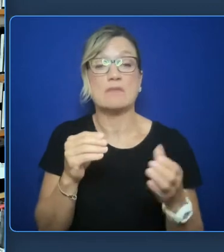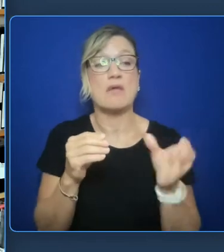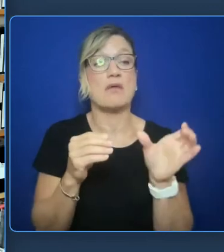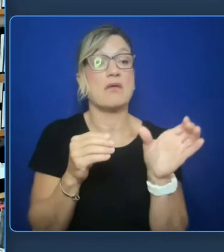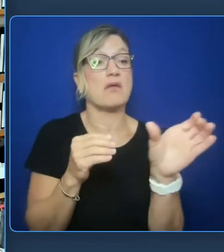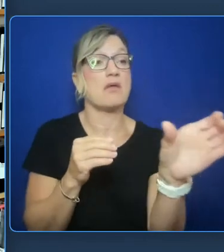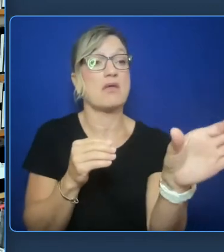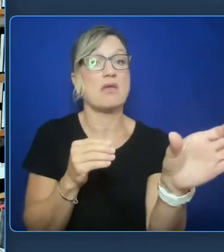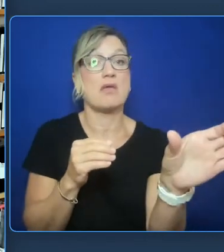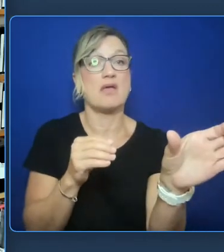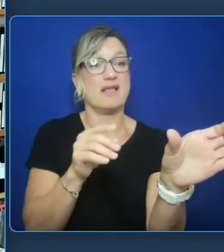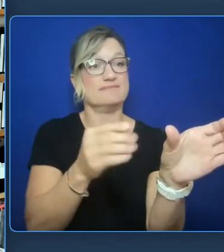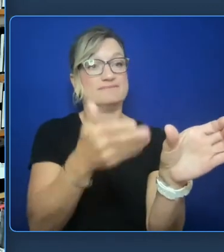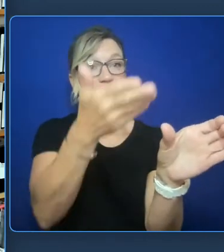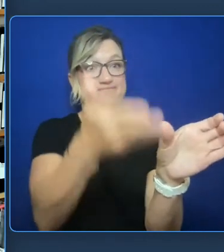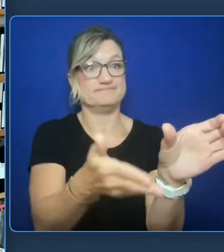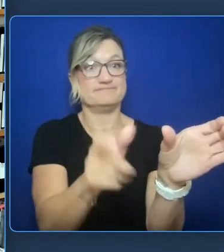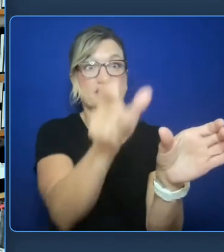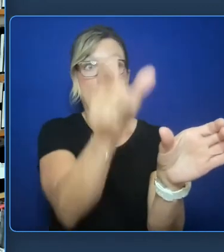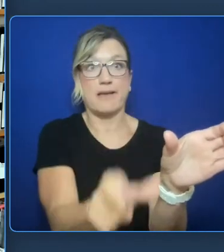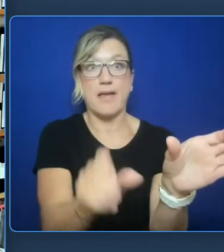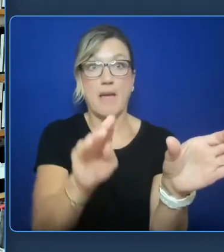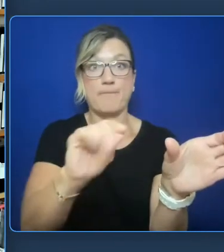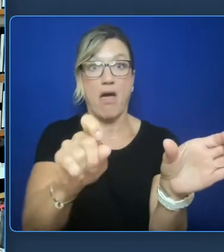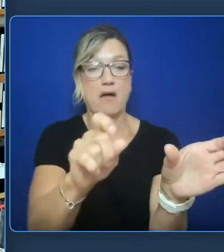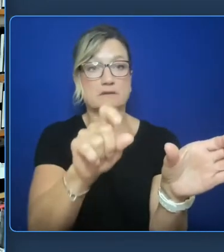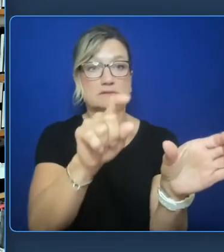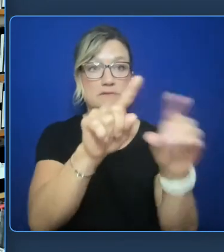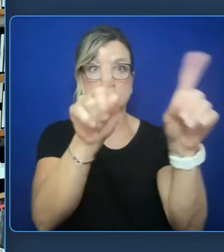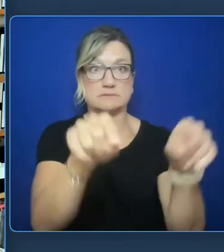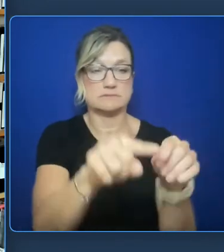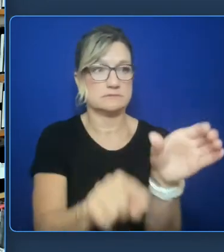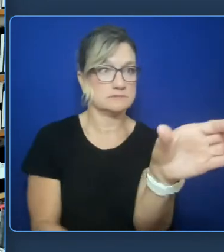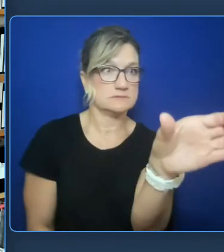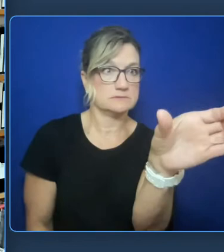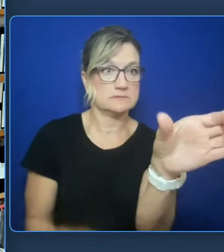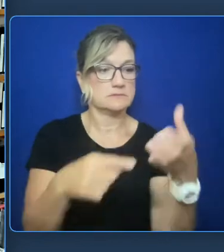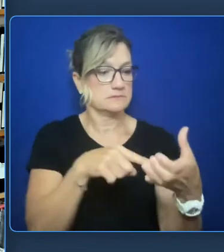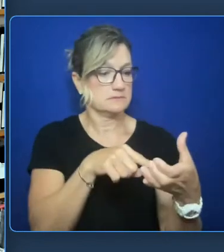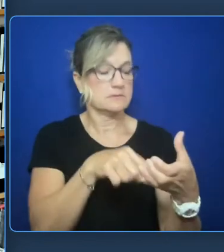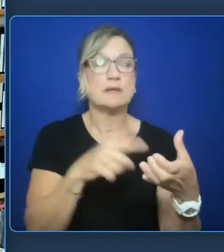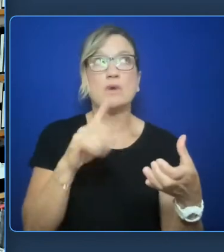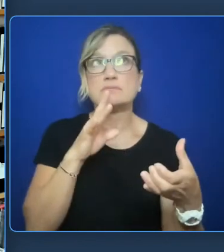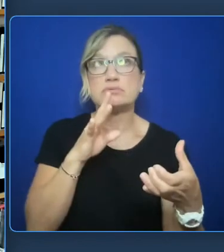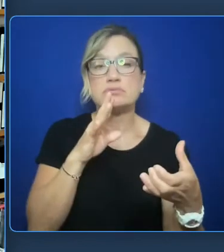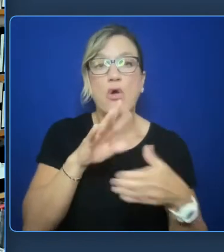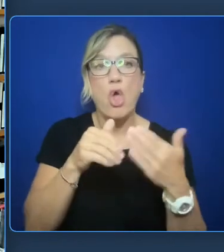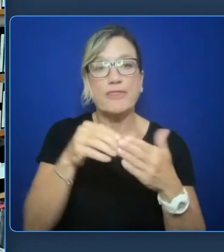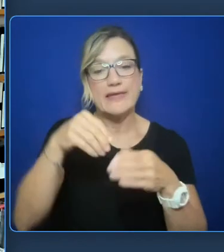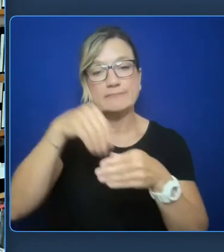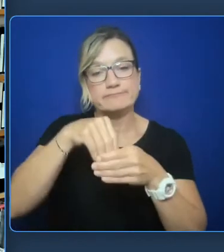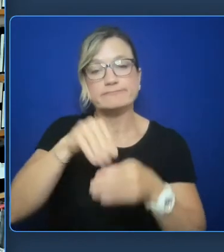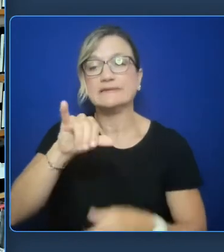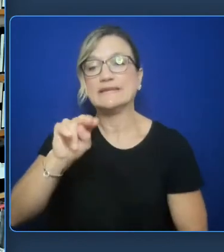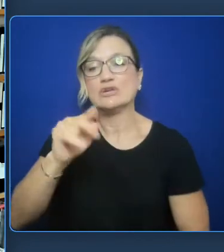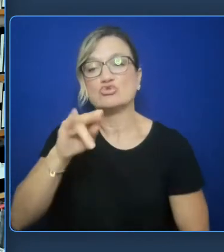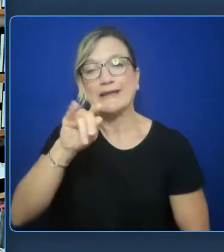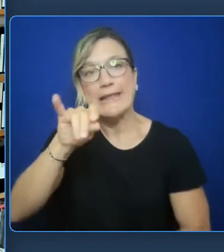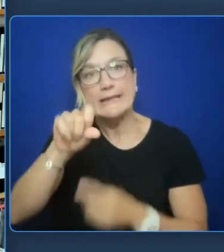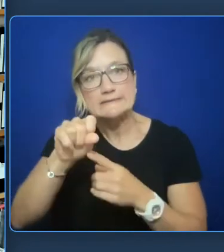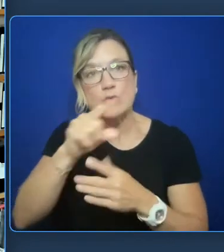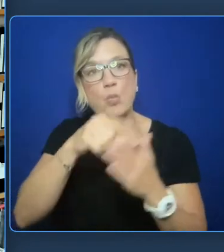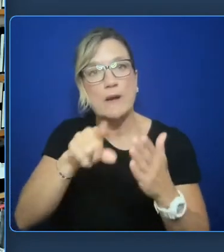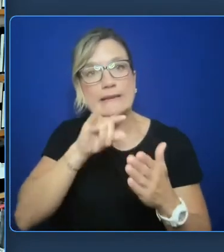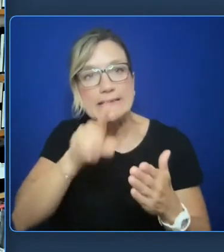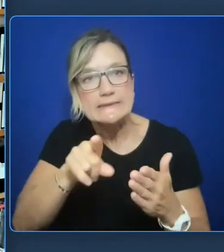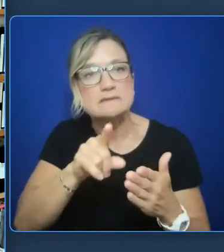the phone at that cereal box and it will tell them all the ingredients, everything that's printed there. I mean, one little thing, John, you said, well,